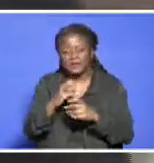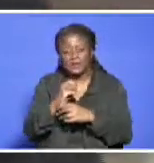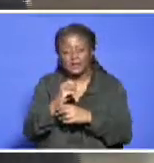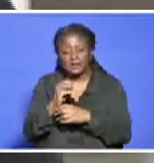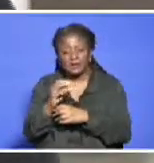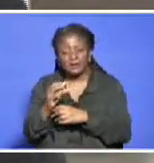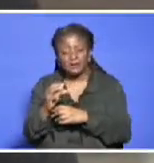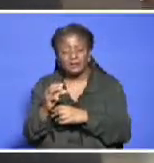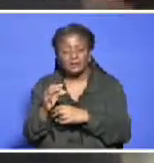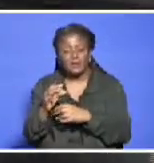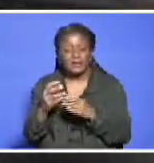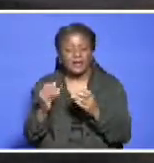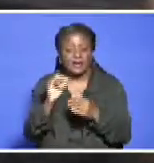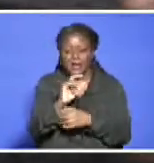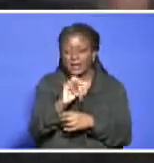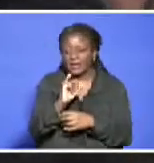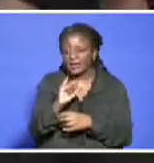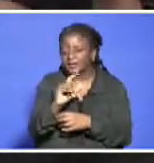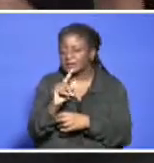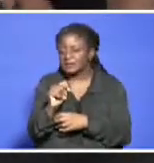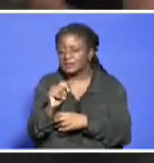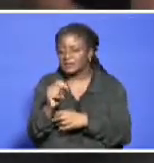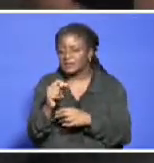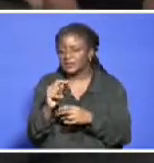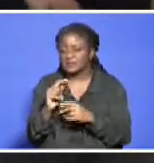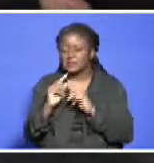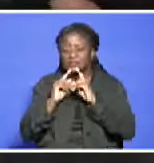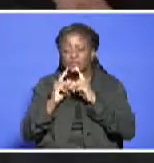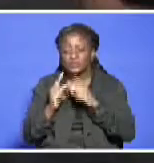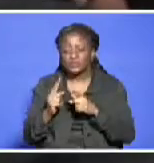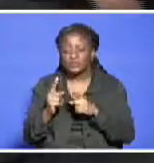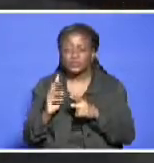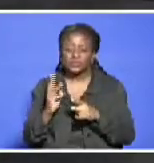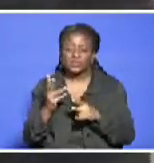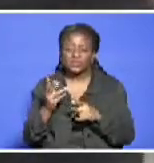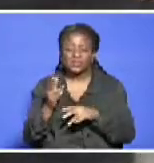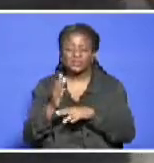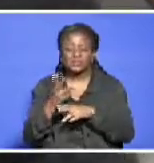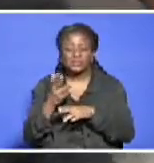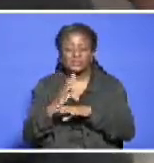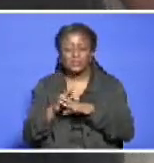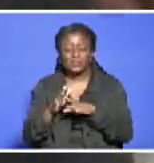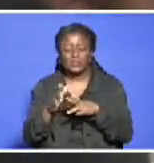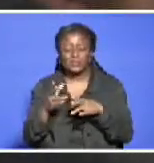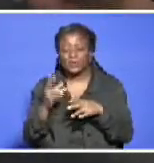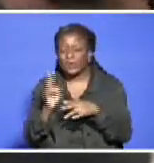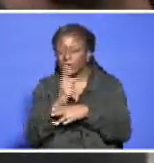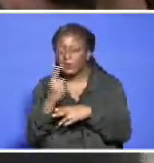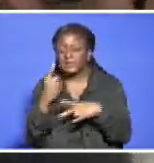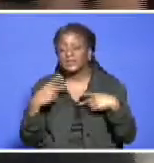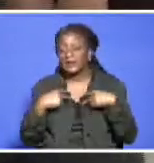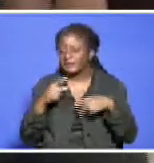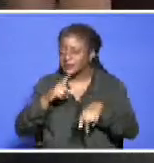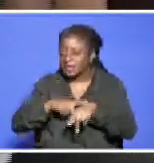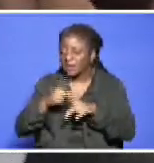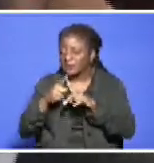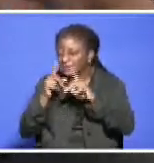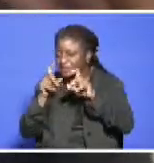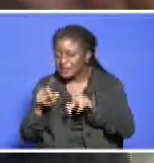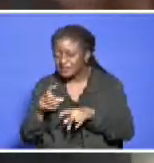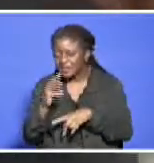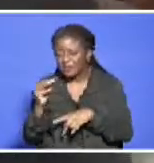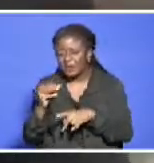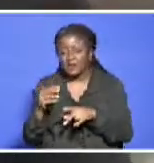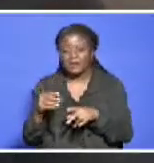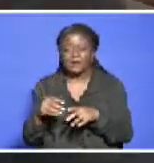IT solutions, you rarely have time to properly test them out. So you kind of go live, and then you get feedback, and